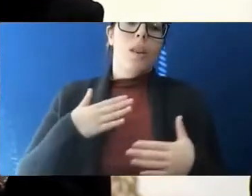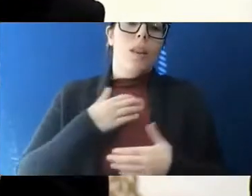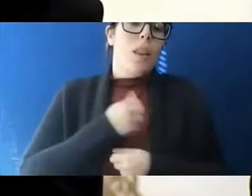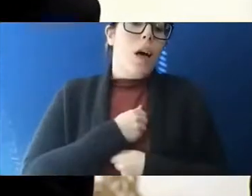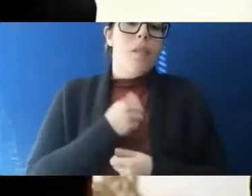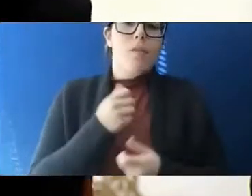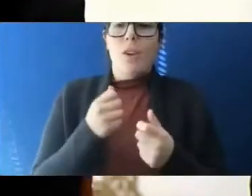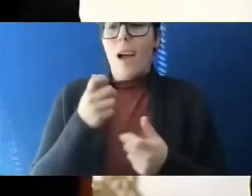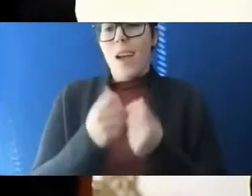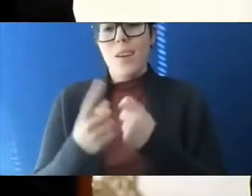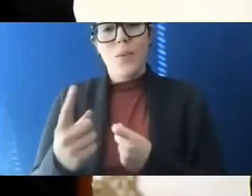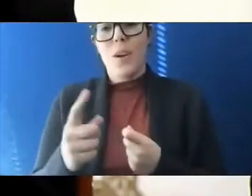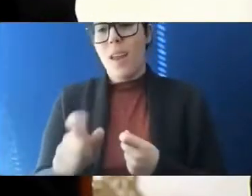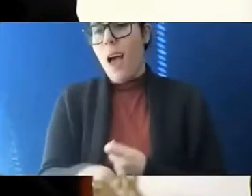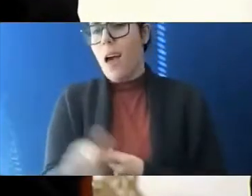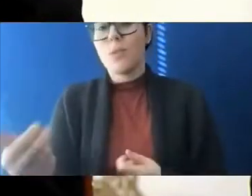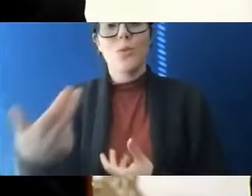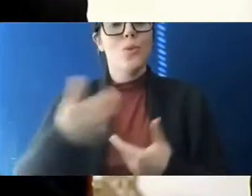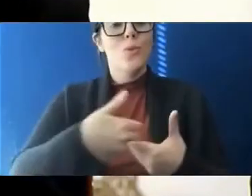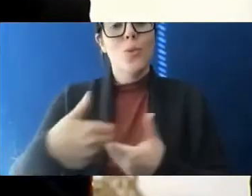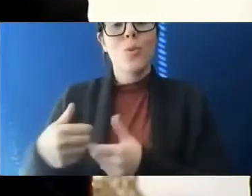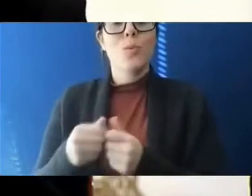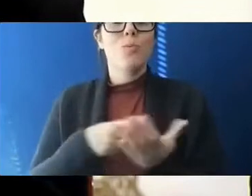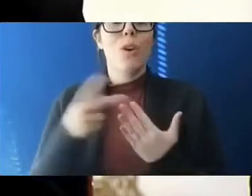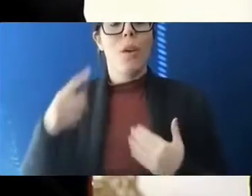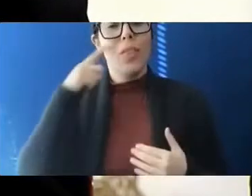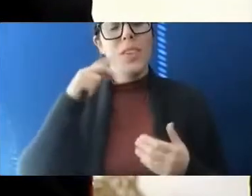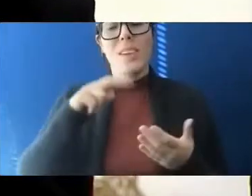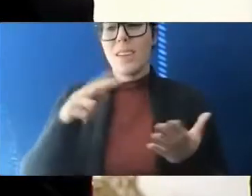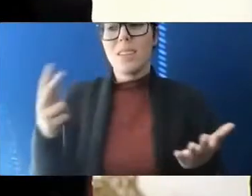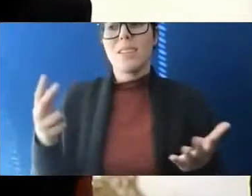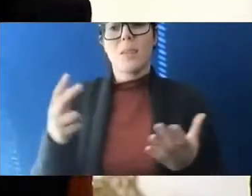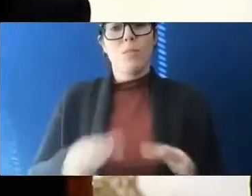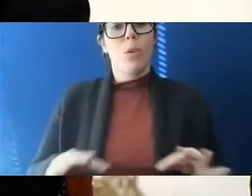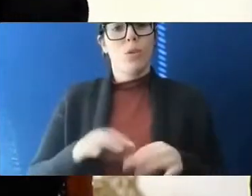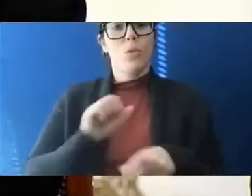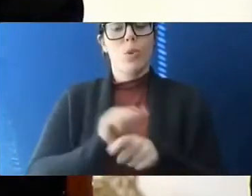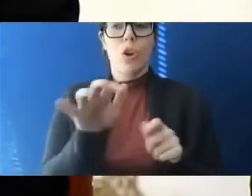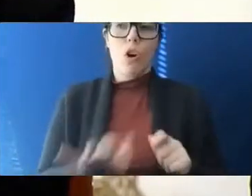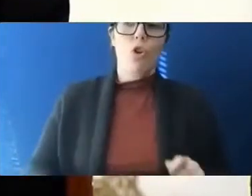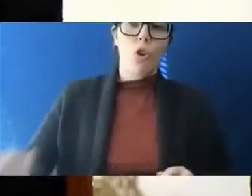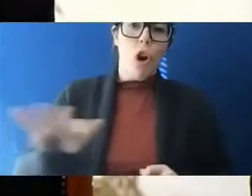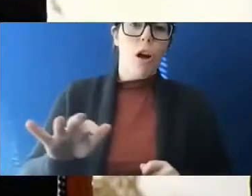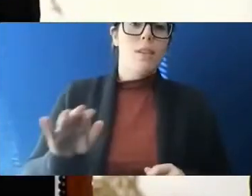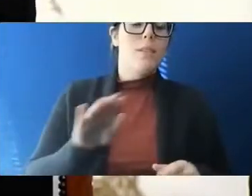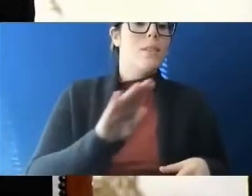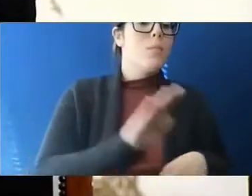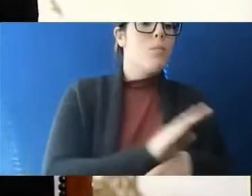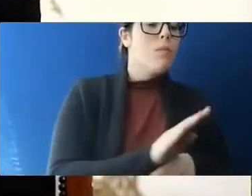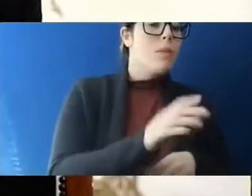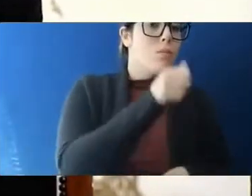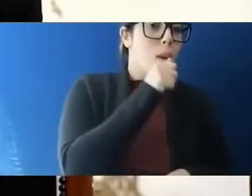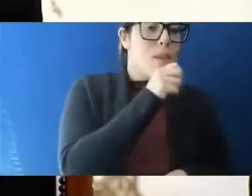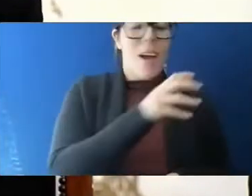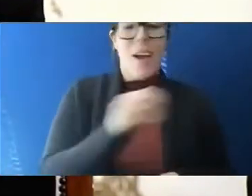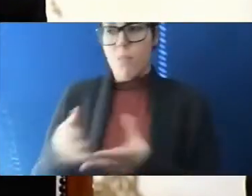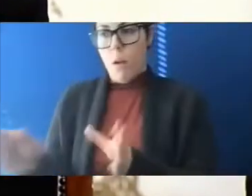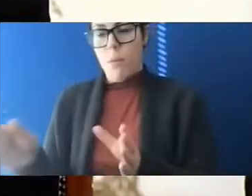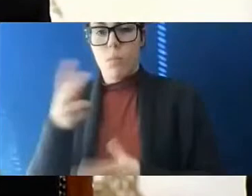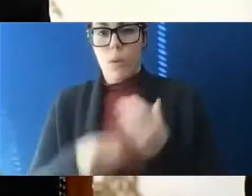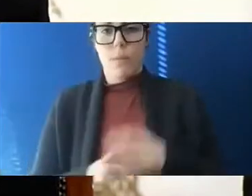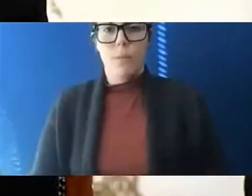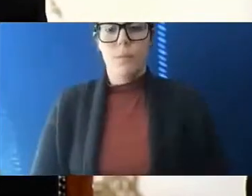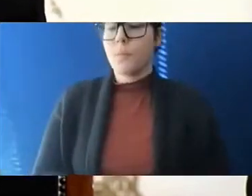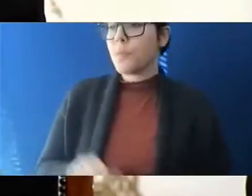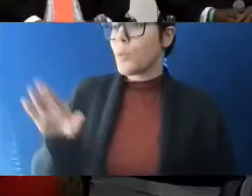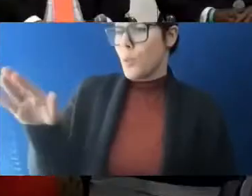people in this program because I do think it's about working across the private sector and working with the public sector. So with your